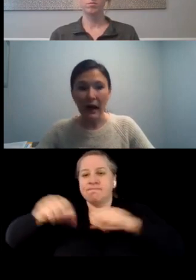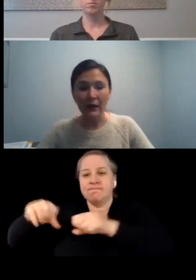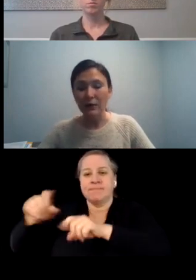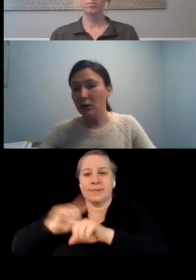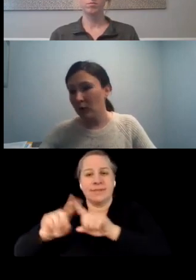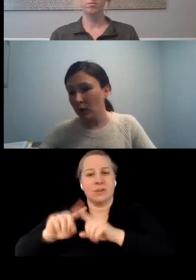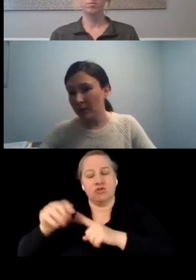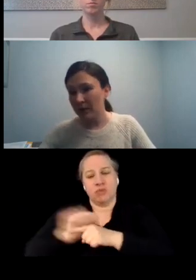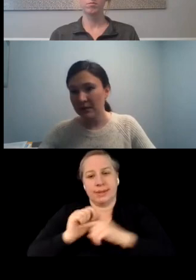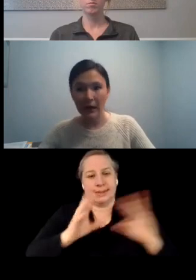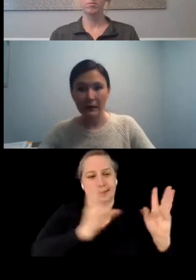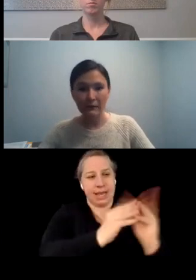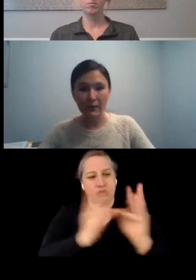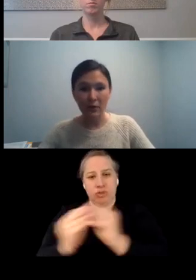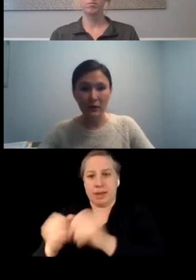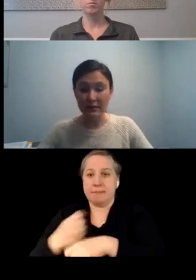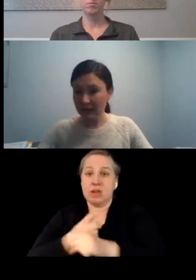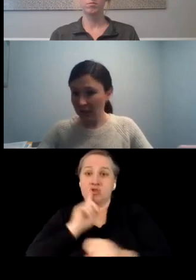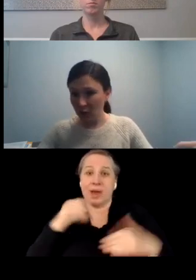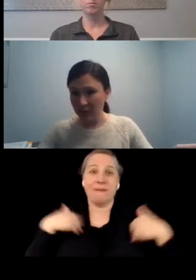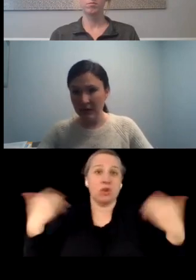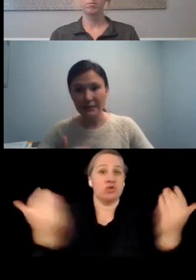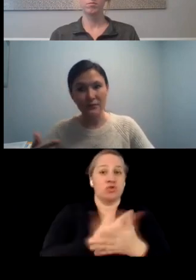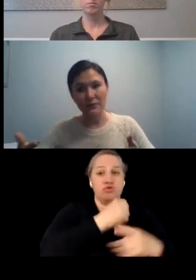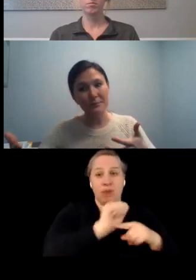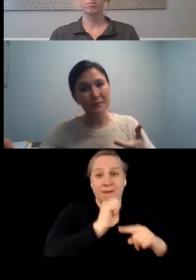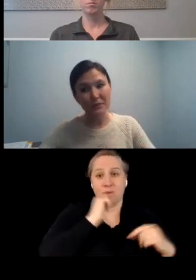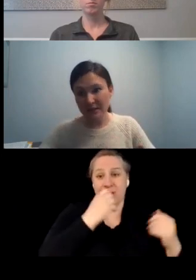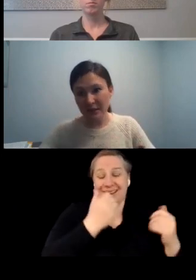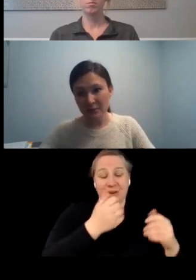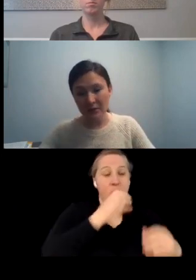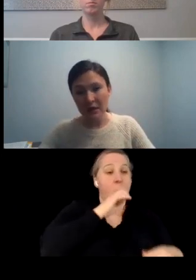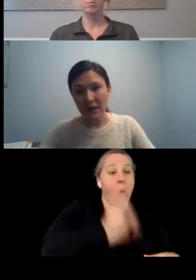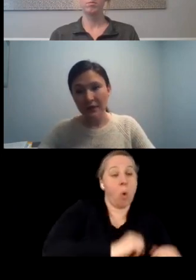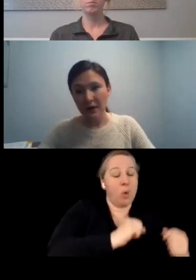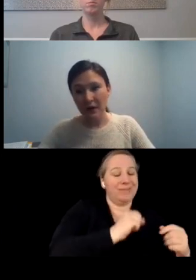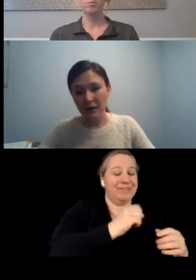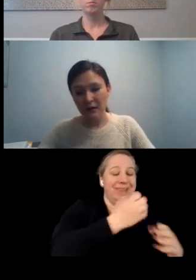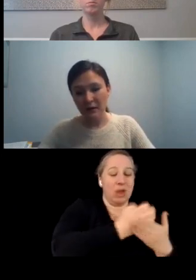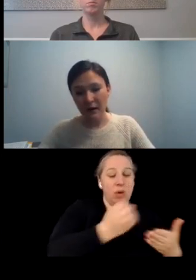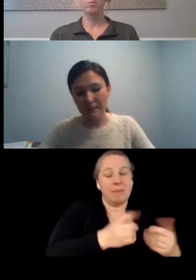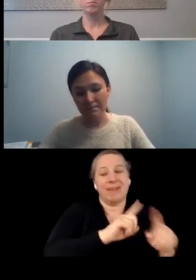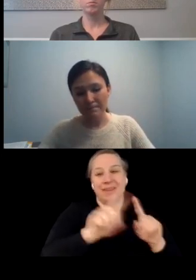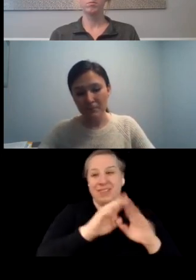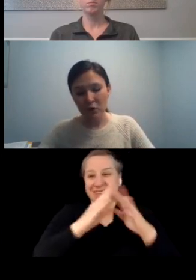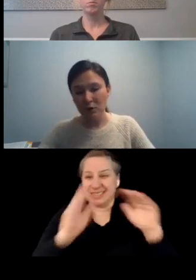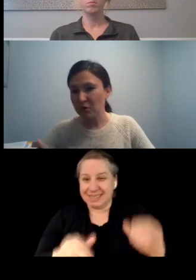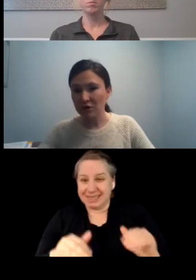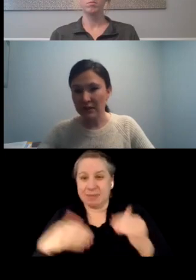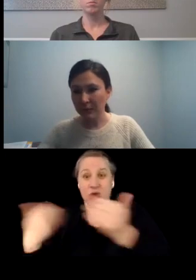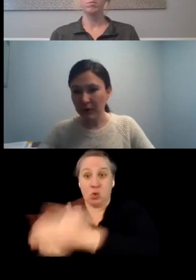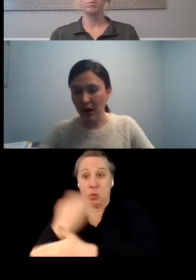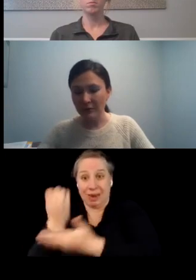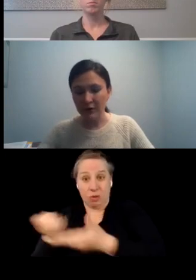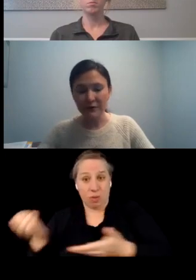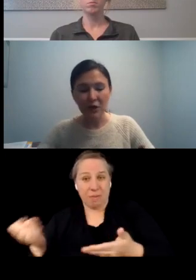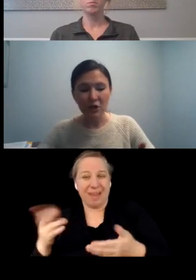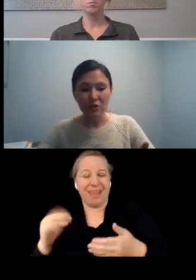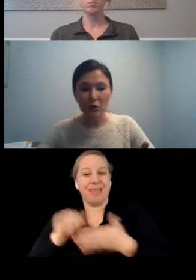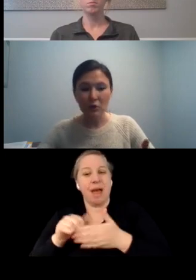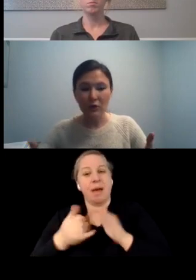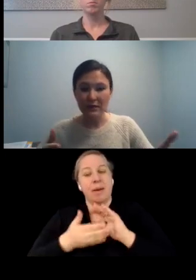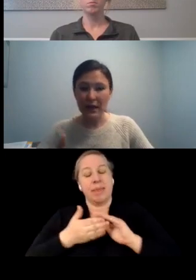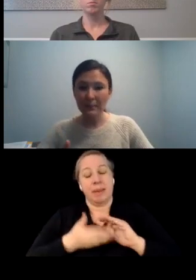need on new equipment, on existing equipment, on different types of systems that are the machines operate off